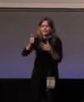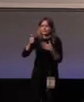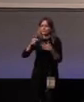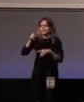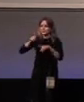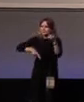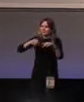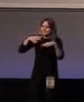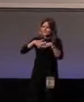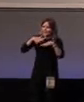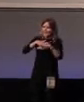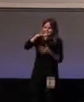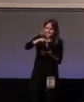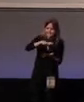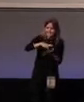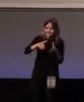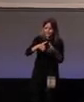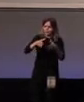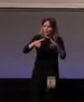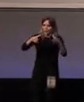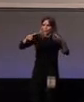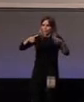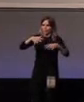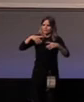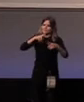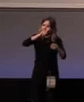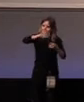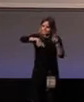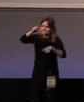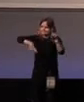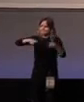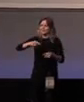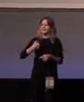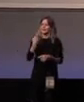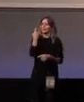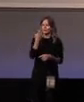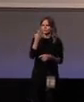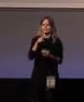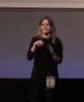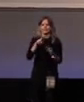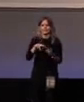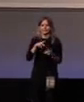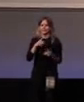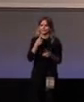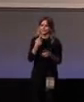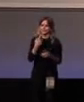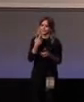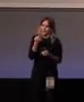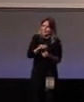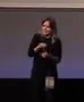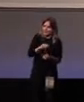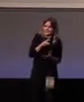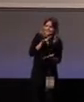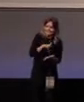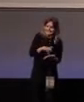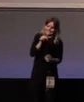in nature of cd's en street wailers brabander is een over emphasis on cities is de mars de